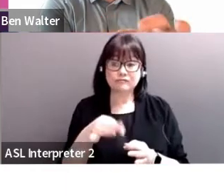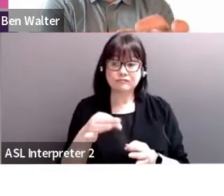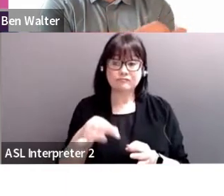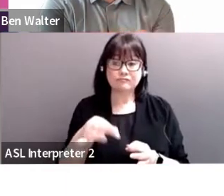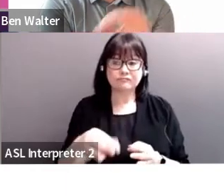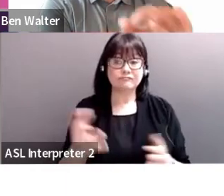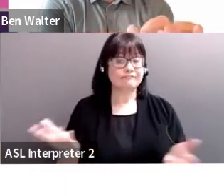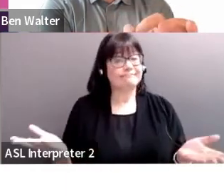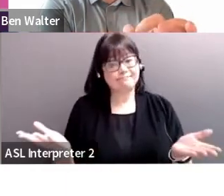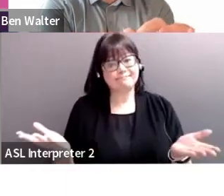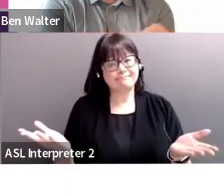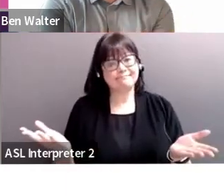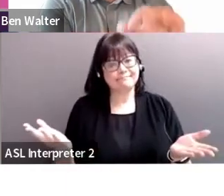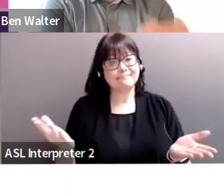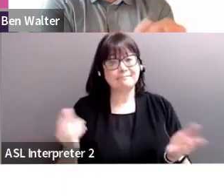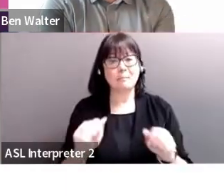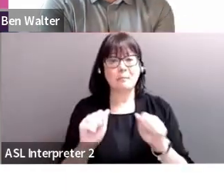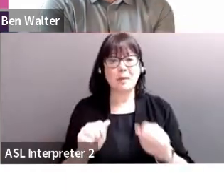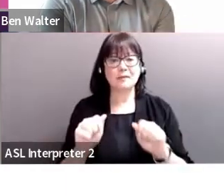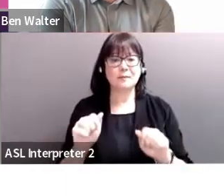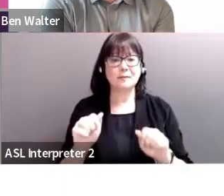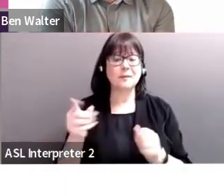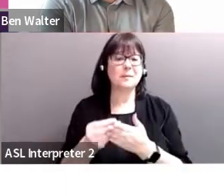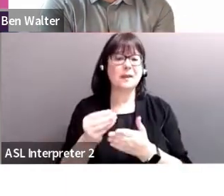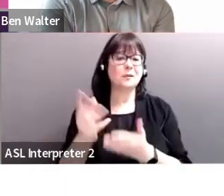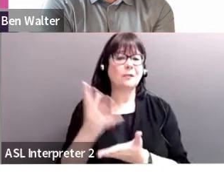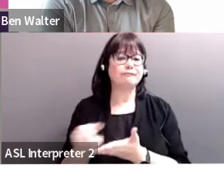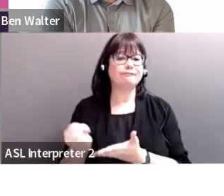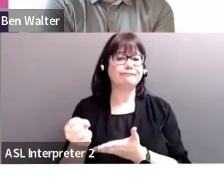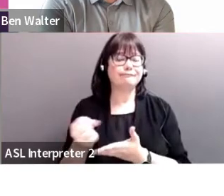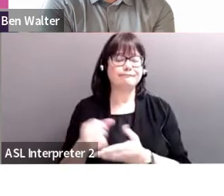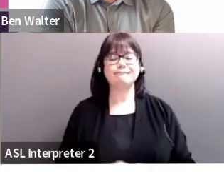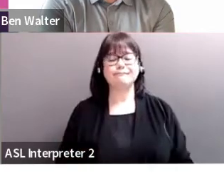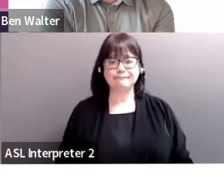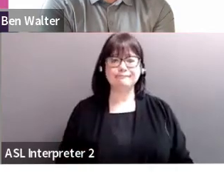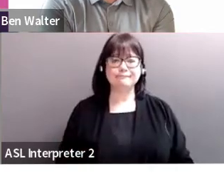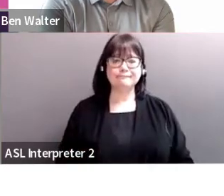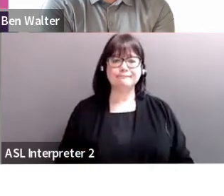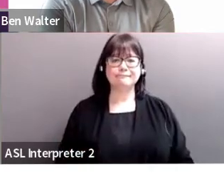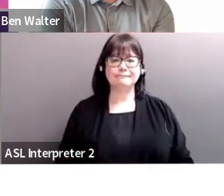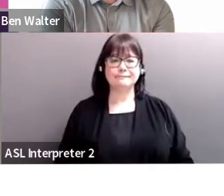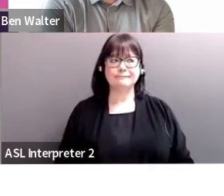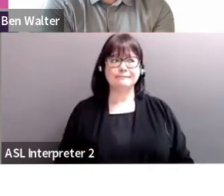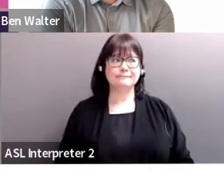a portion of those funds or some of those funds. So applying early definitely can make an impact for you.